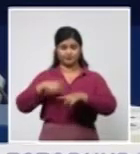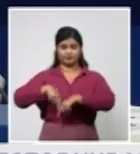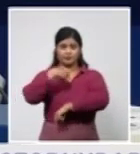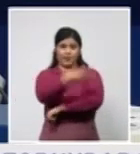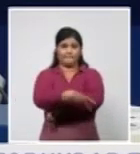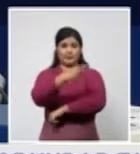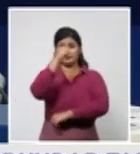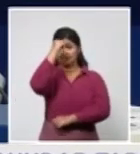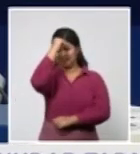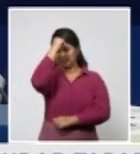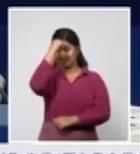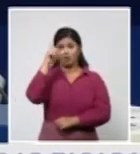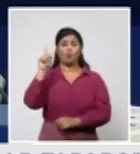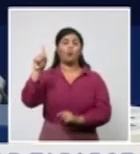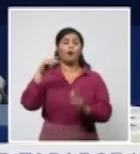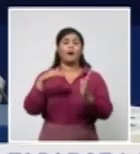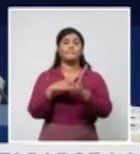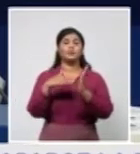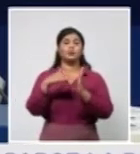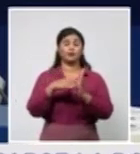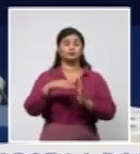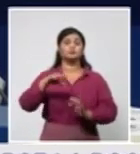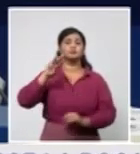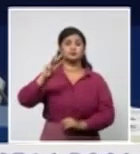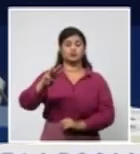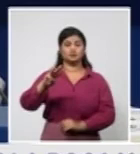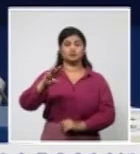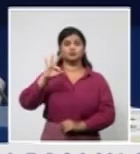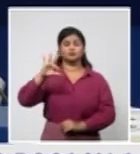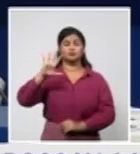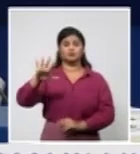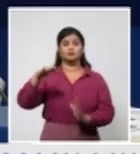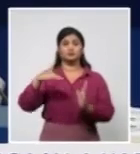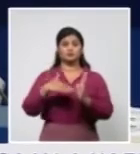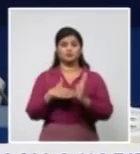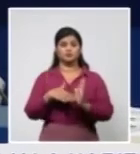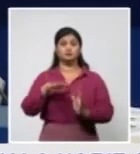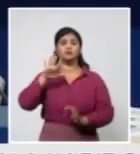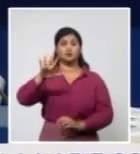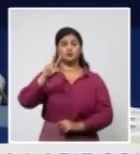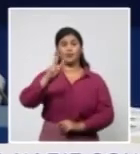886,449 deaths. Meanwhile, India has